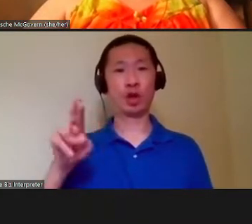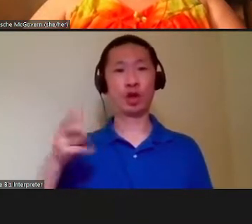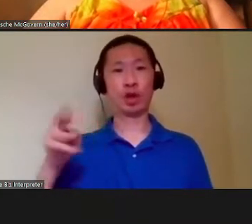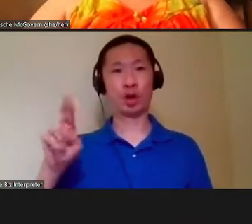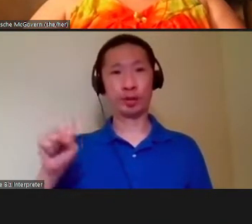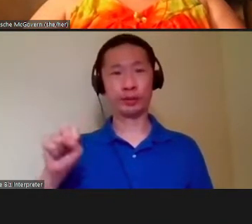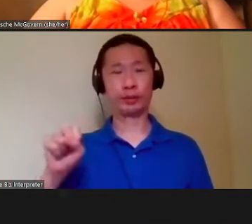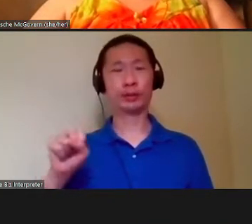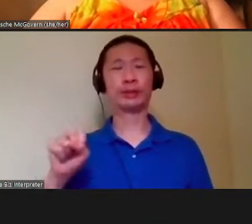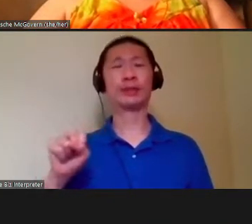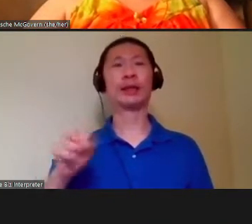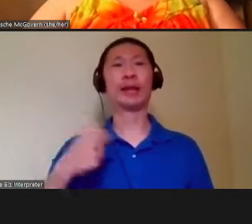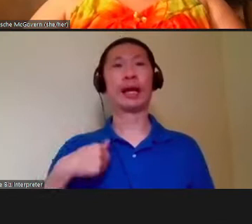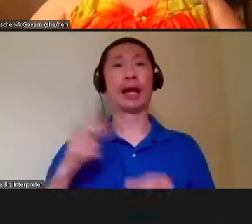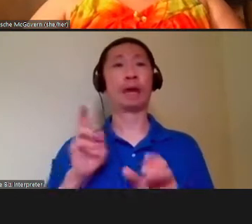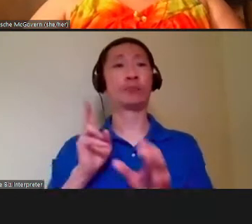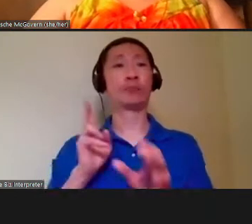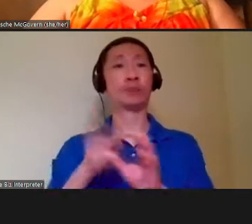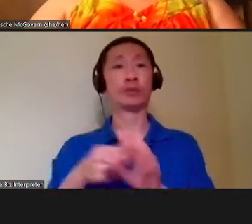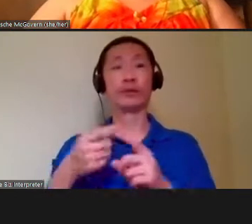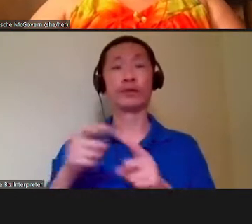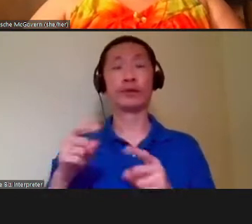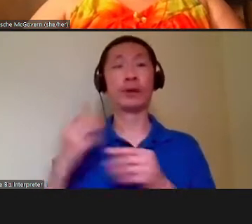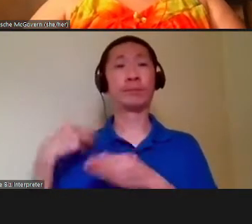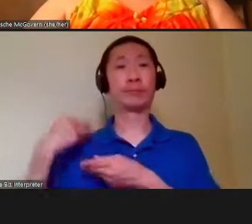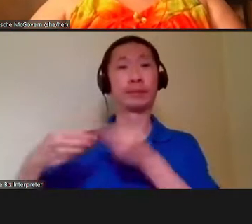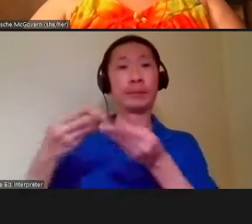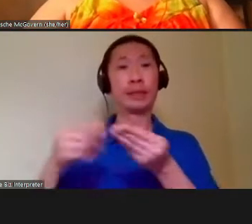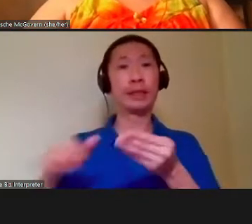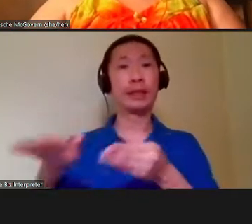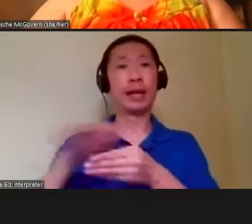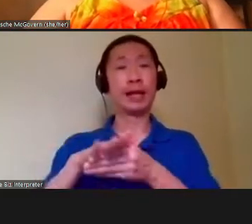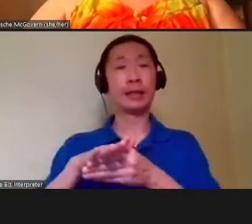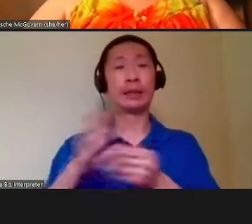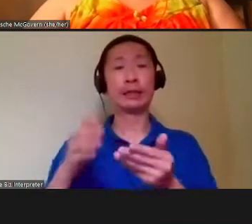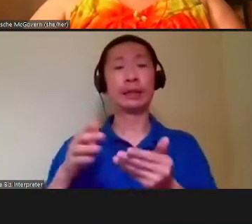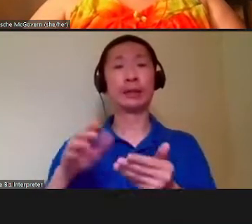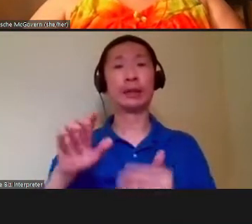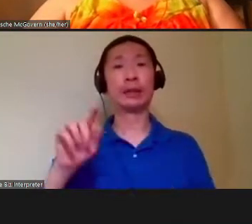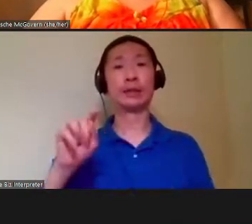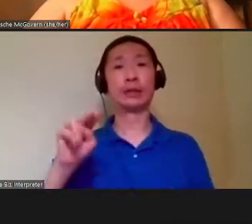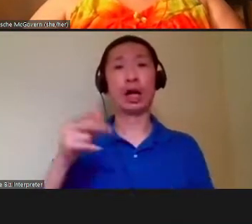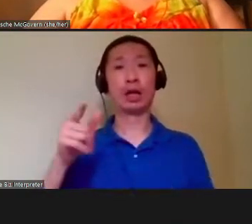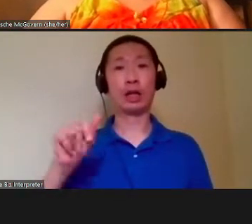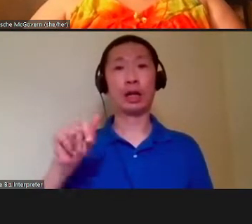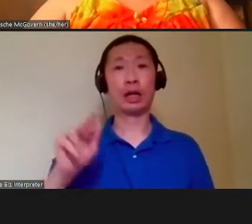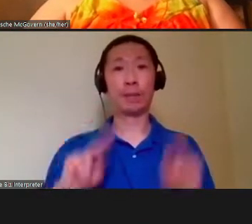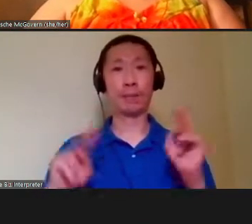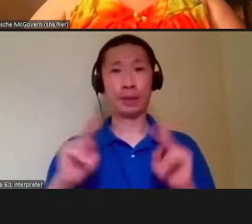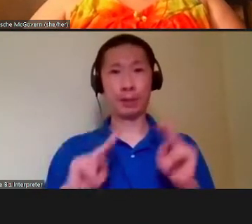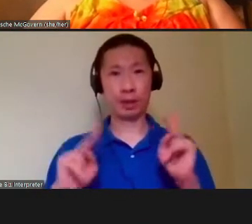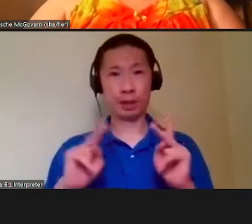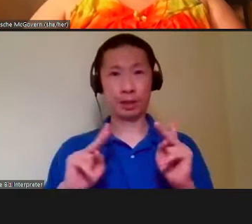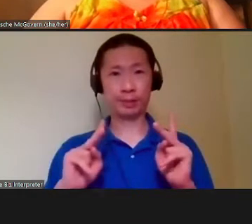I am zooming in from the ancestral and unceded lands of the Tongva people.